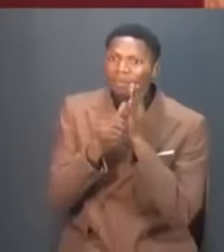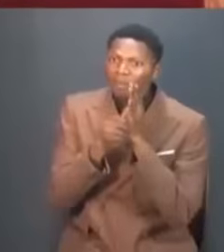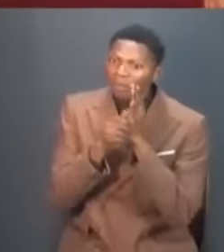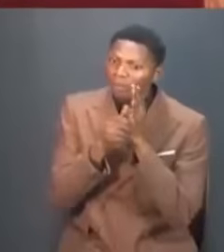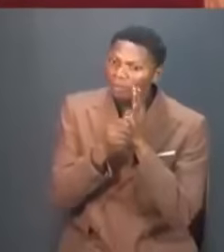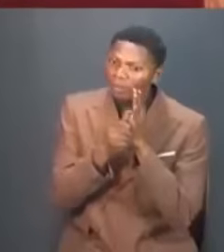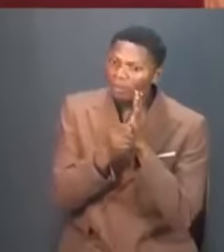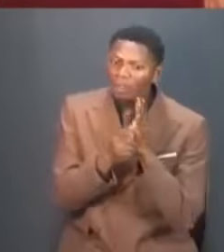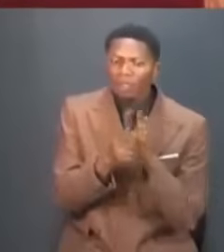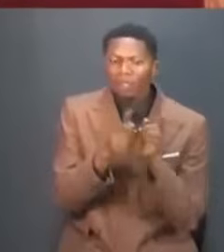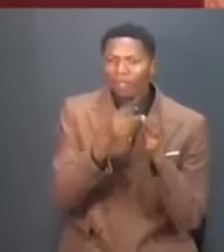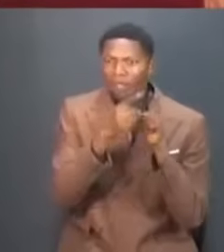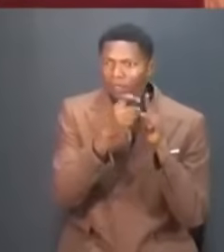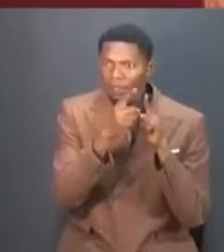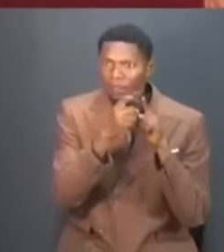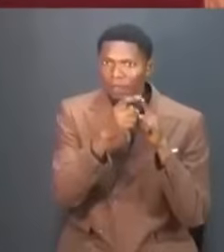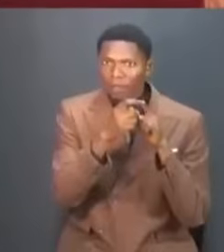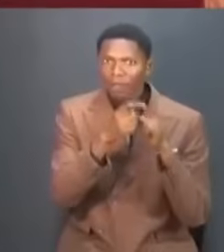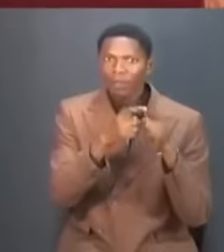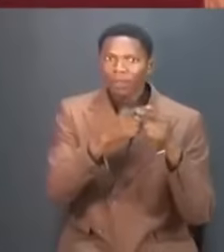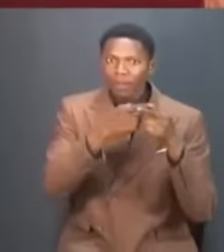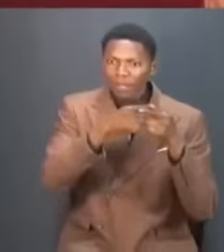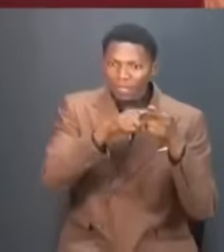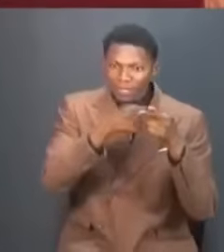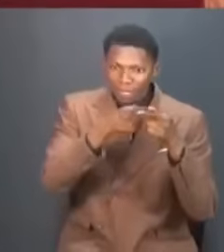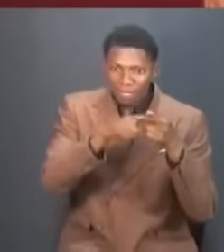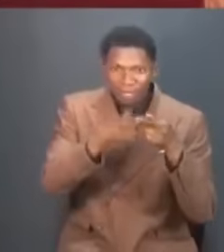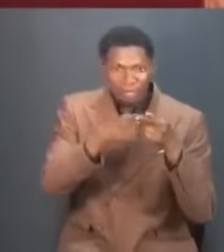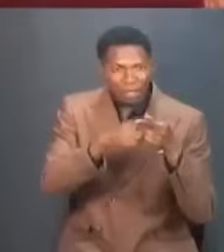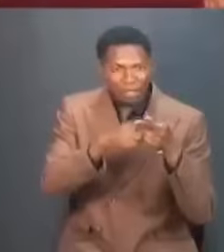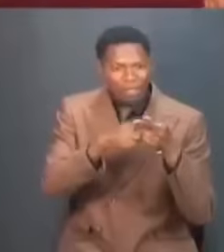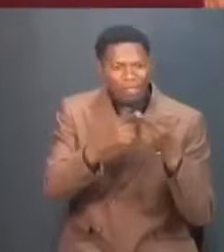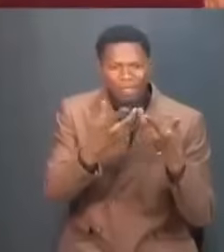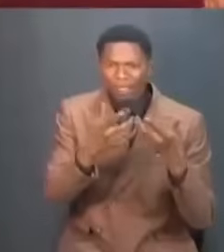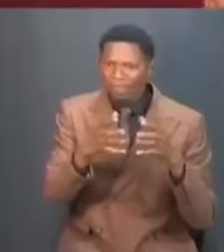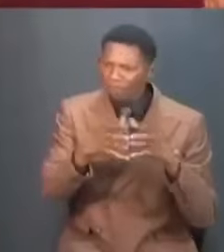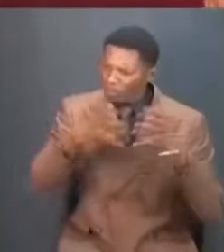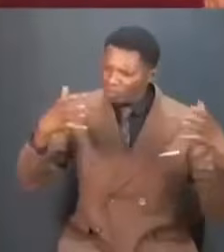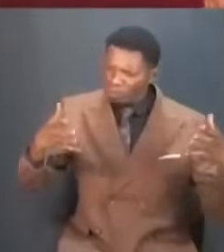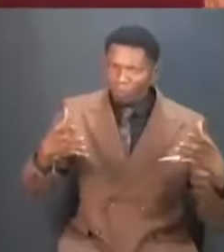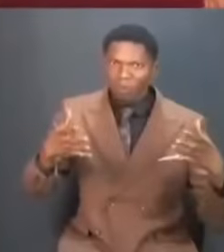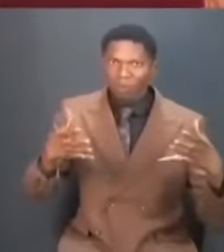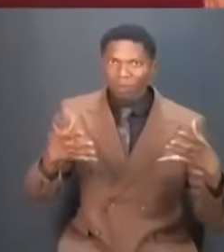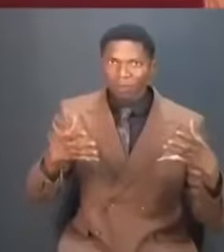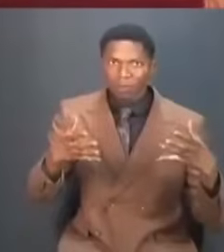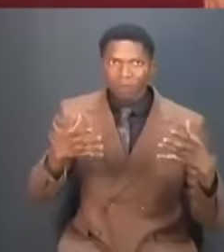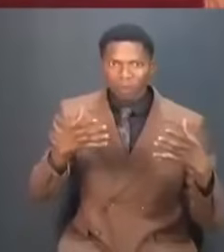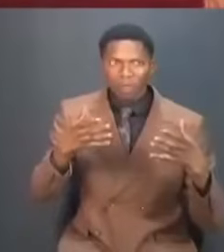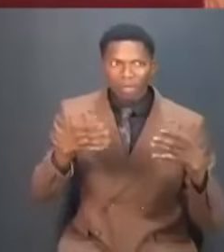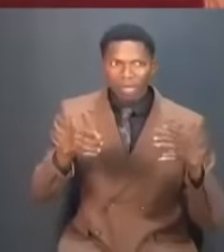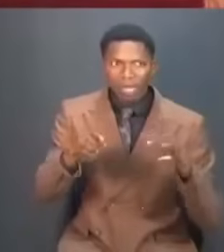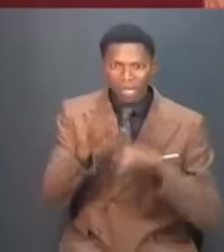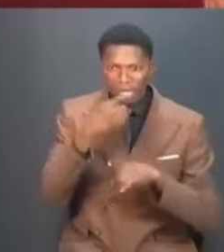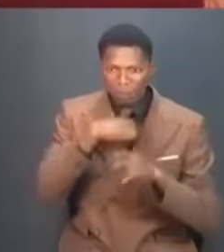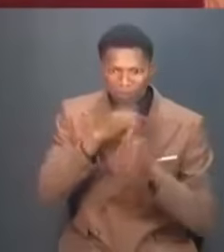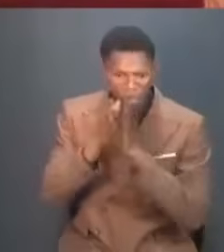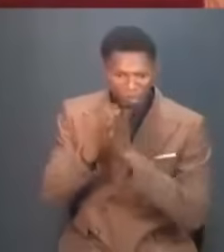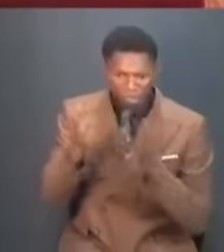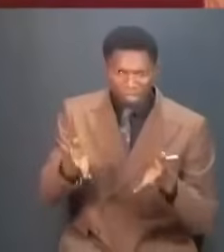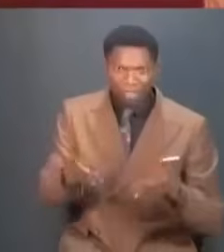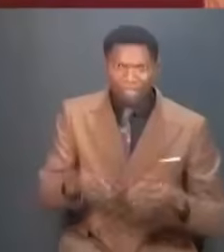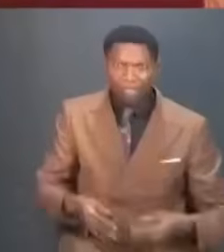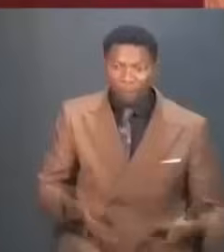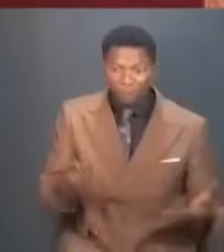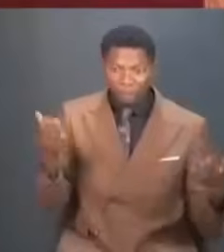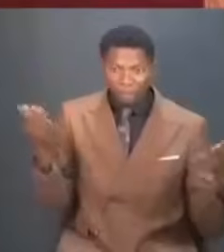rice, beans in excess of our demand. Even in this